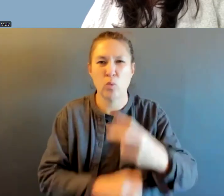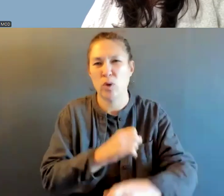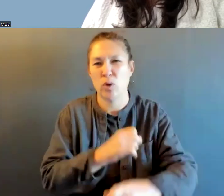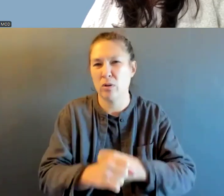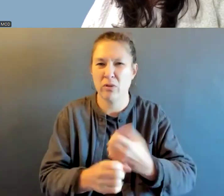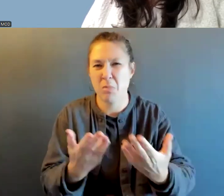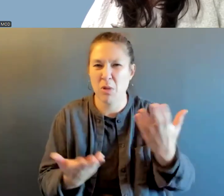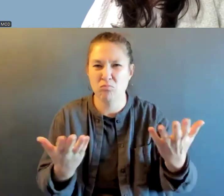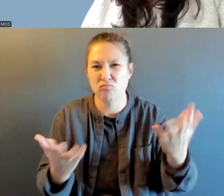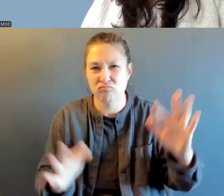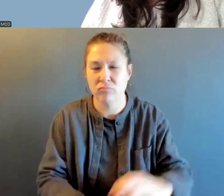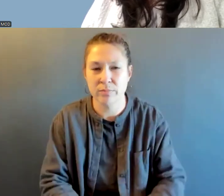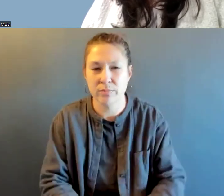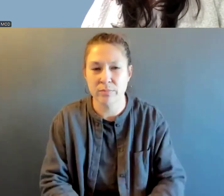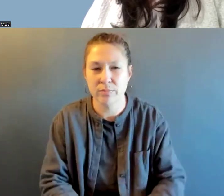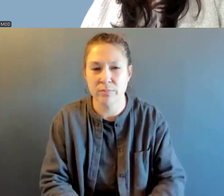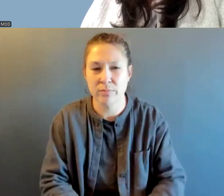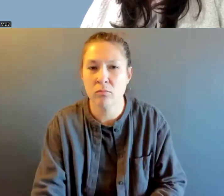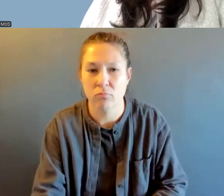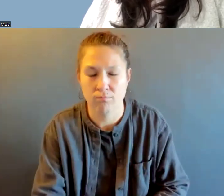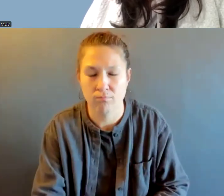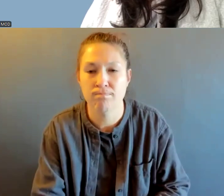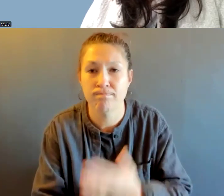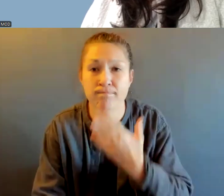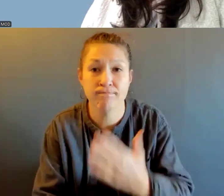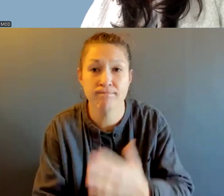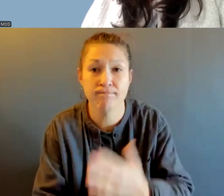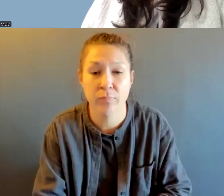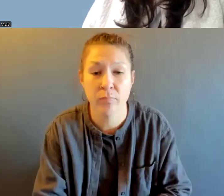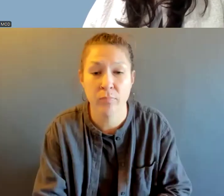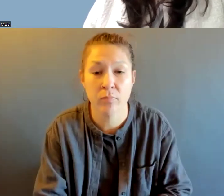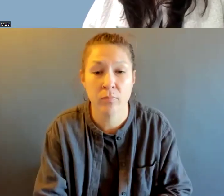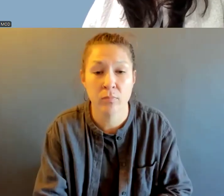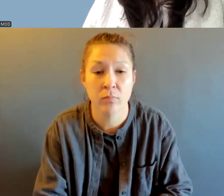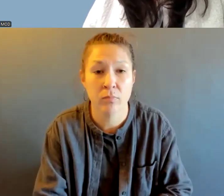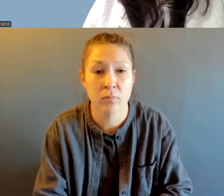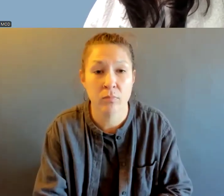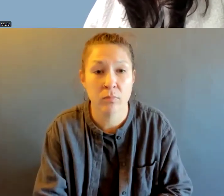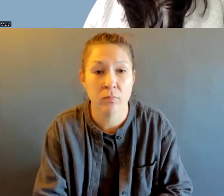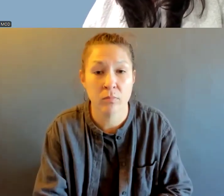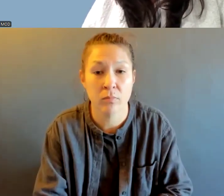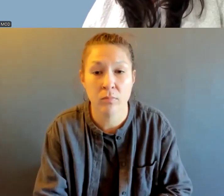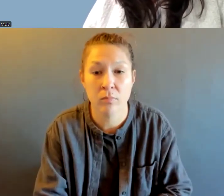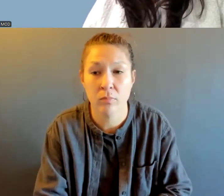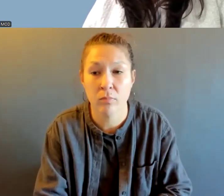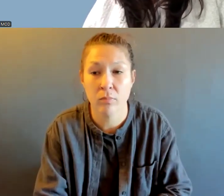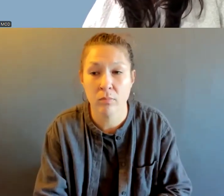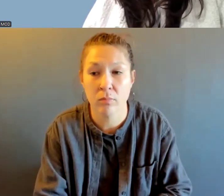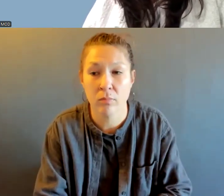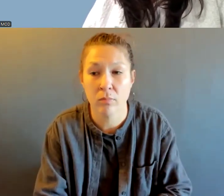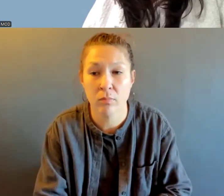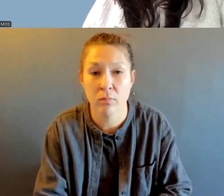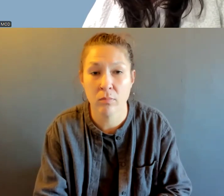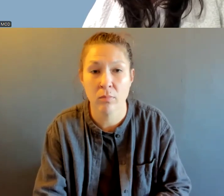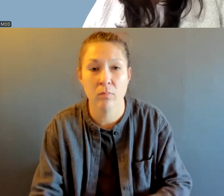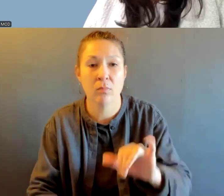there. Okay, cool. Thank you. Quick Every sort of, I'm sorry, every appointed member has voting rights,